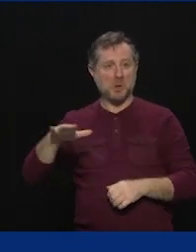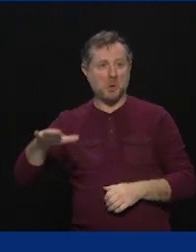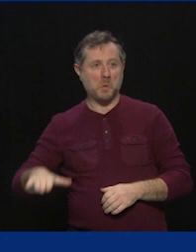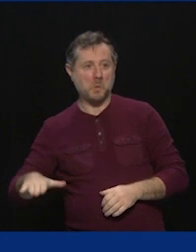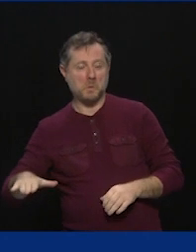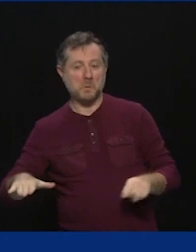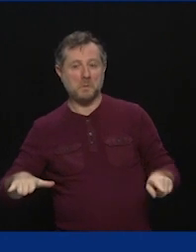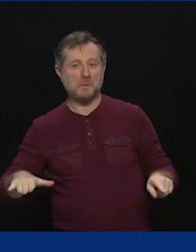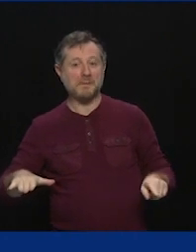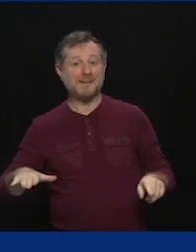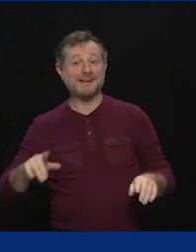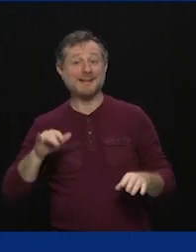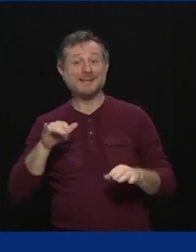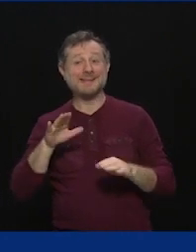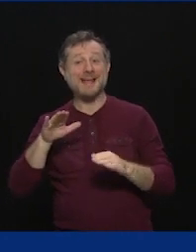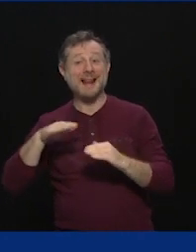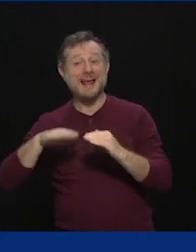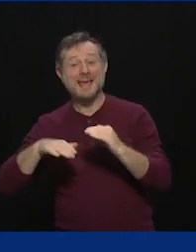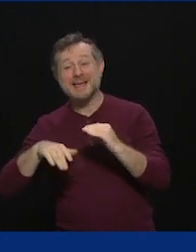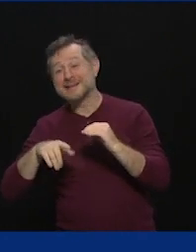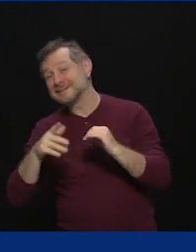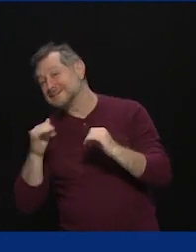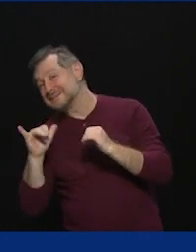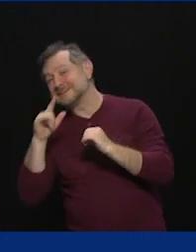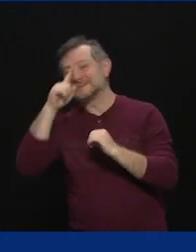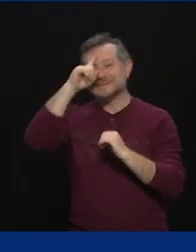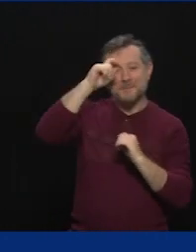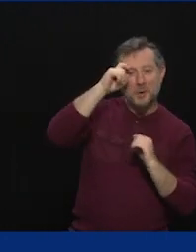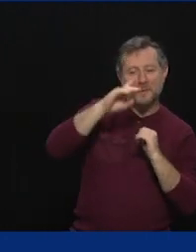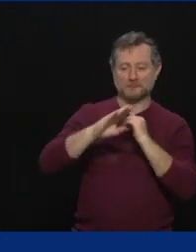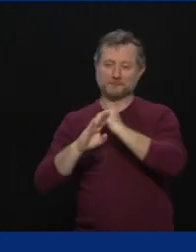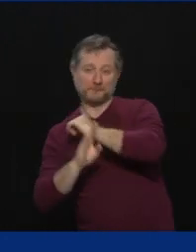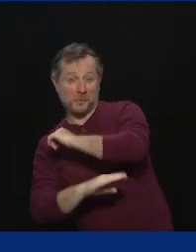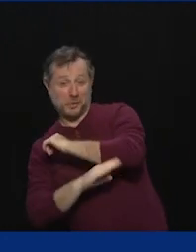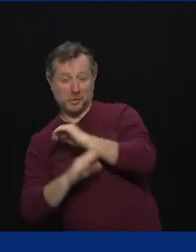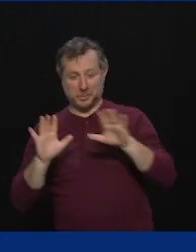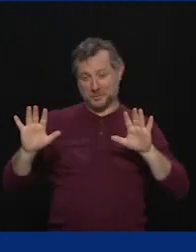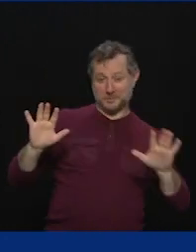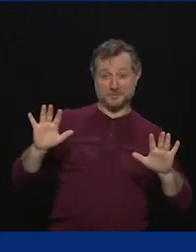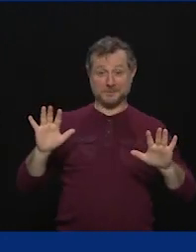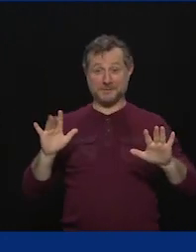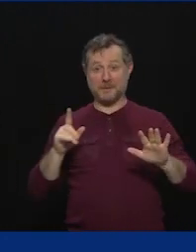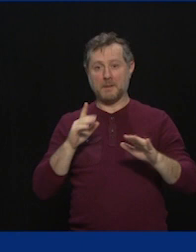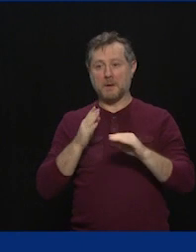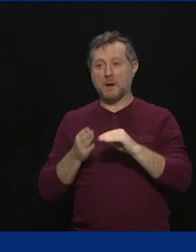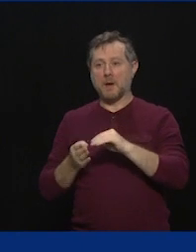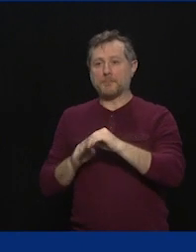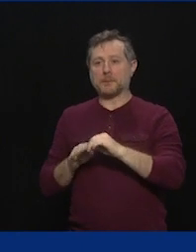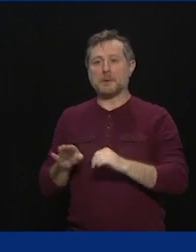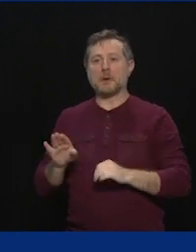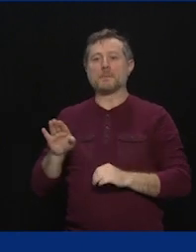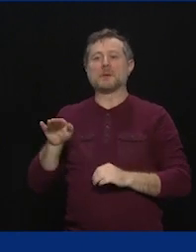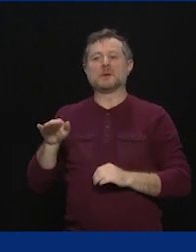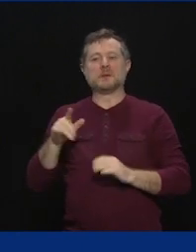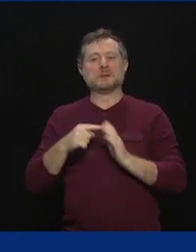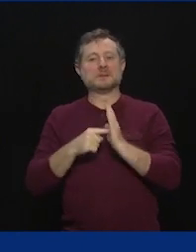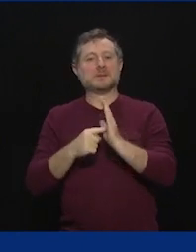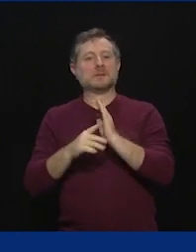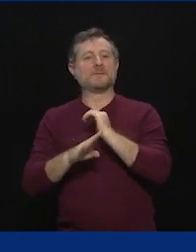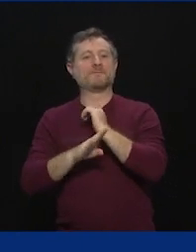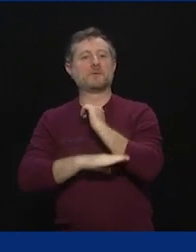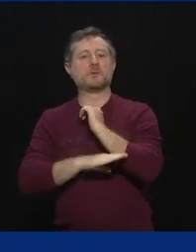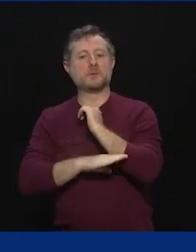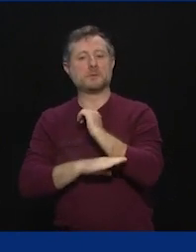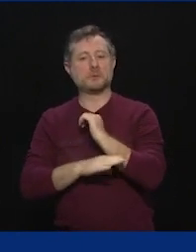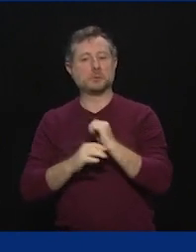late summer, fall, and all of a sudden, that bump reflects the fall surge, the winter surge, and that